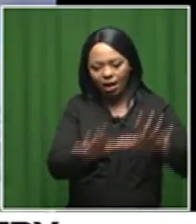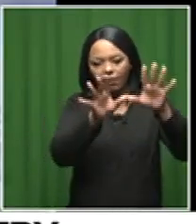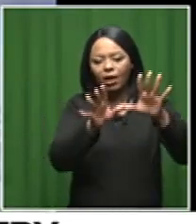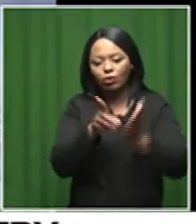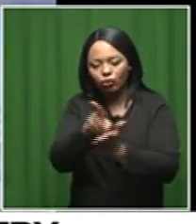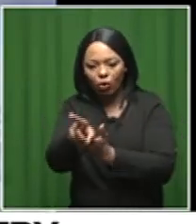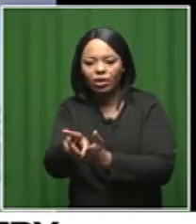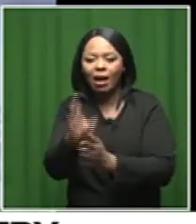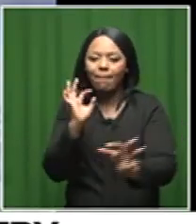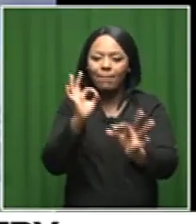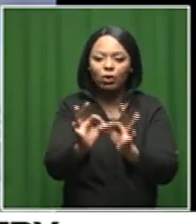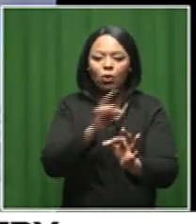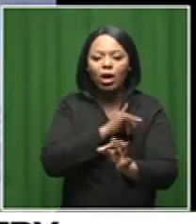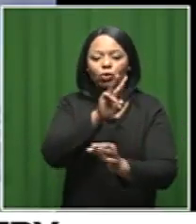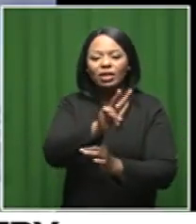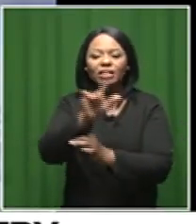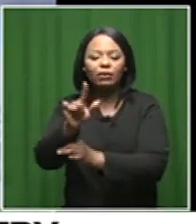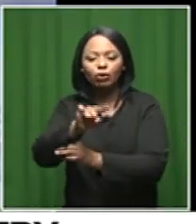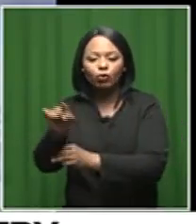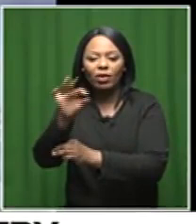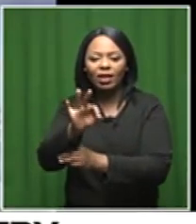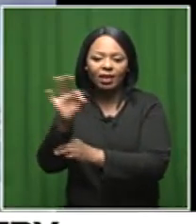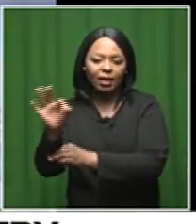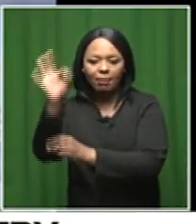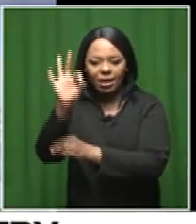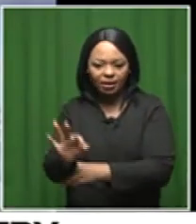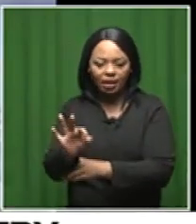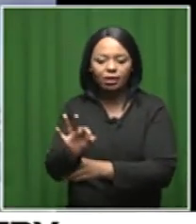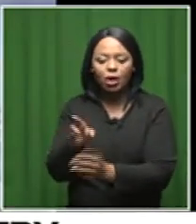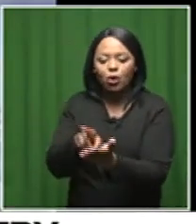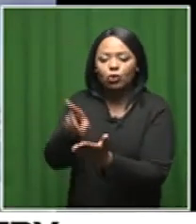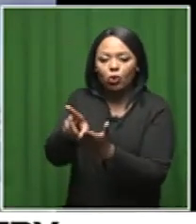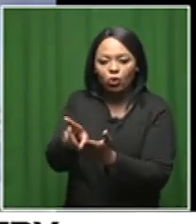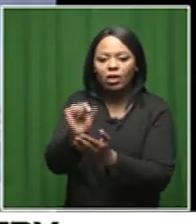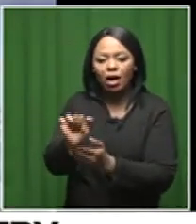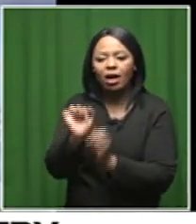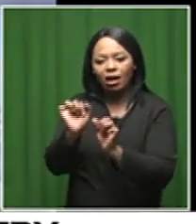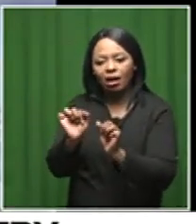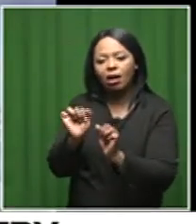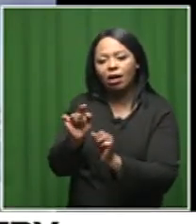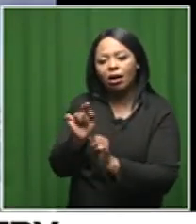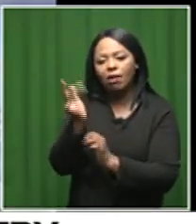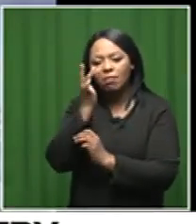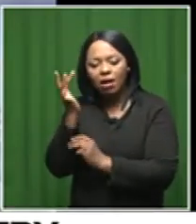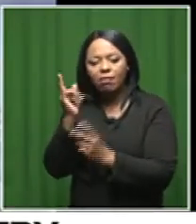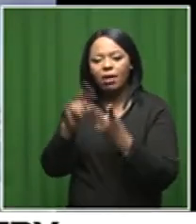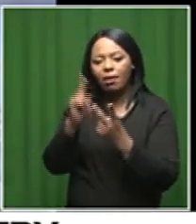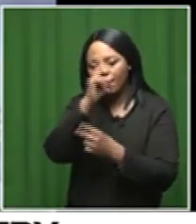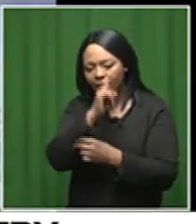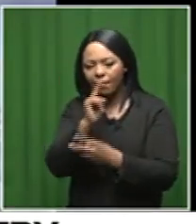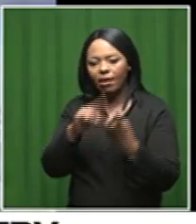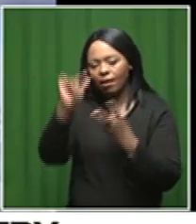we currently have about 27 to 33% donors of color, of mixed ethnicity on